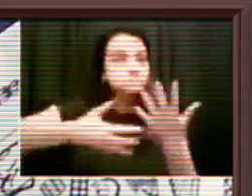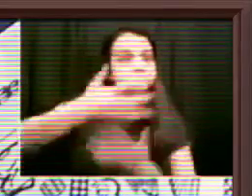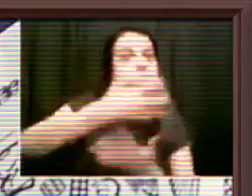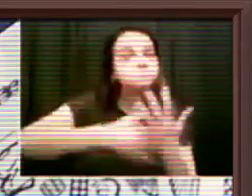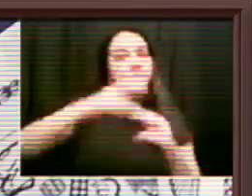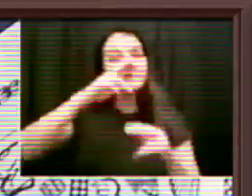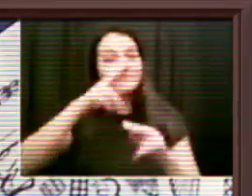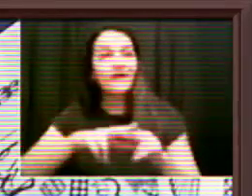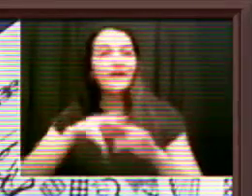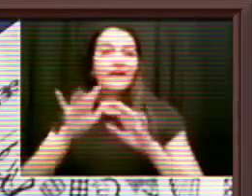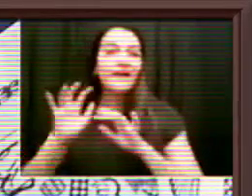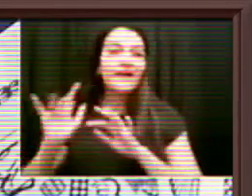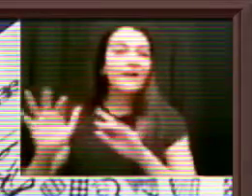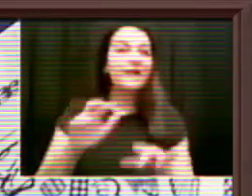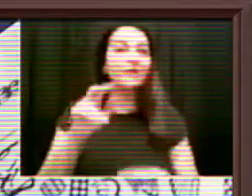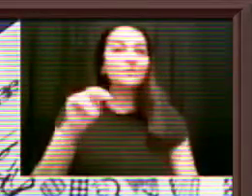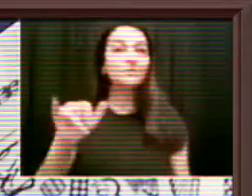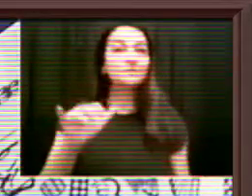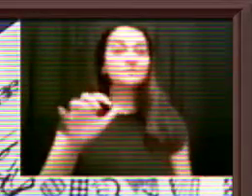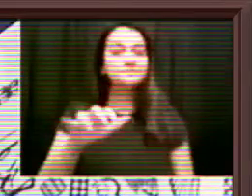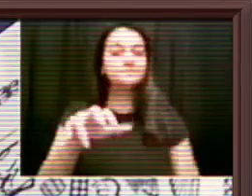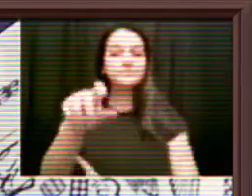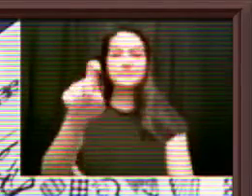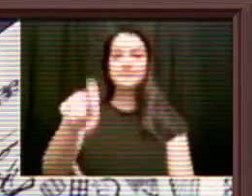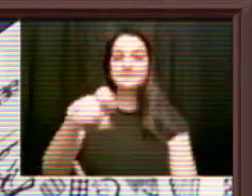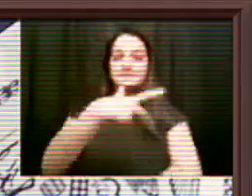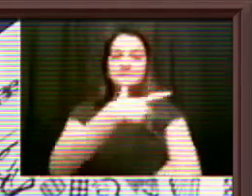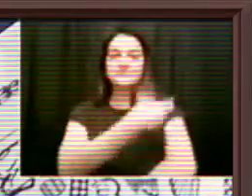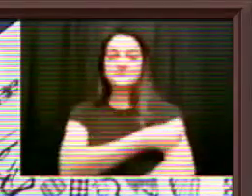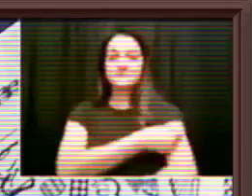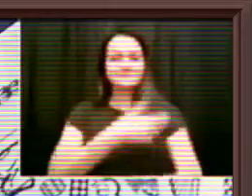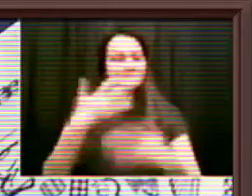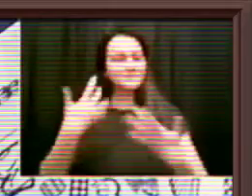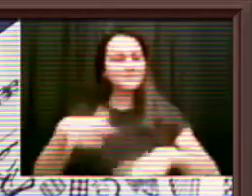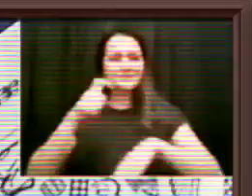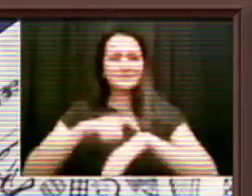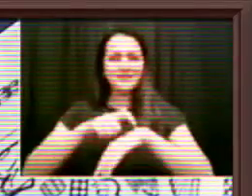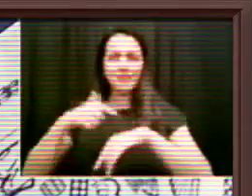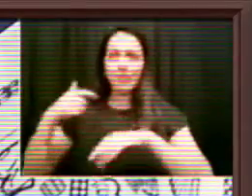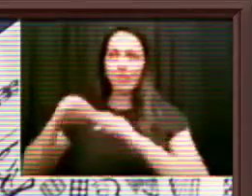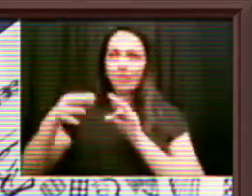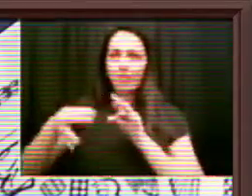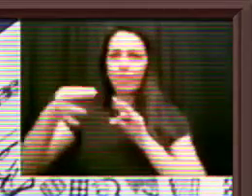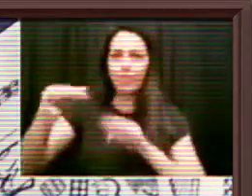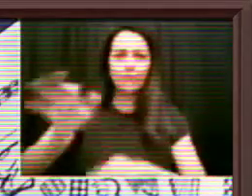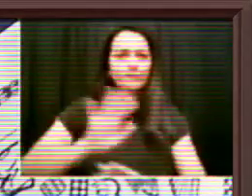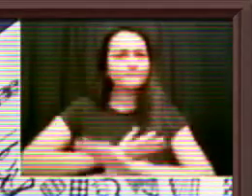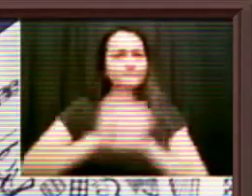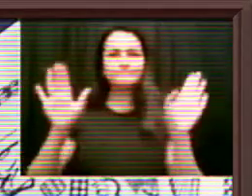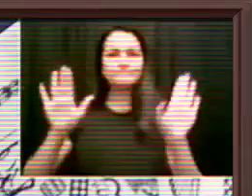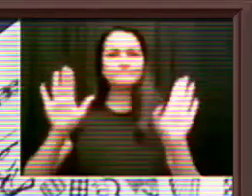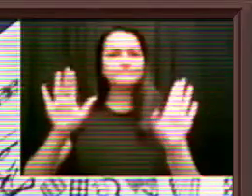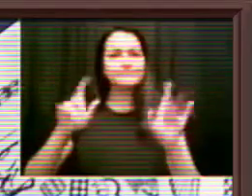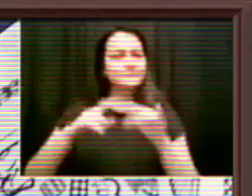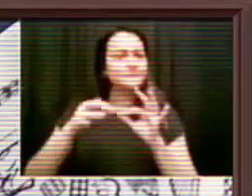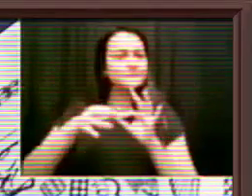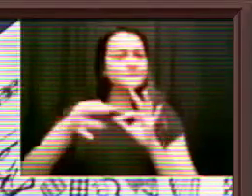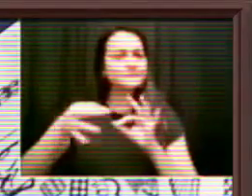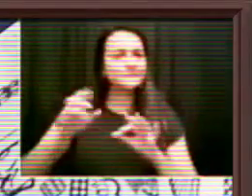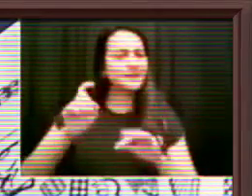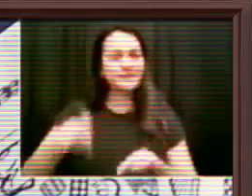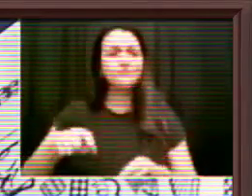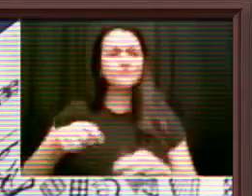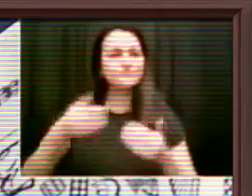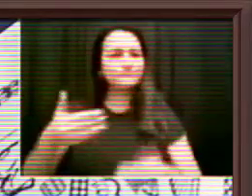it's crazy, man. It's just crazy. You know, I'm not gonna say where we come, because we've been here. We're here. We've been here already,